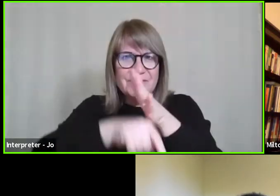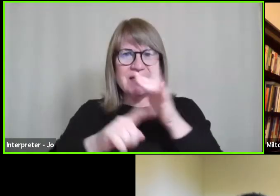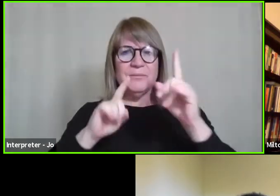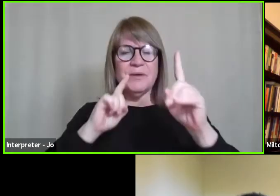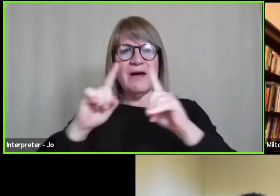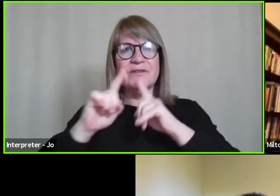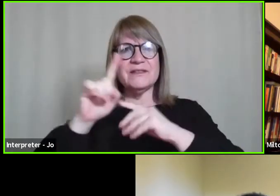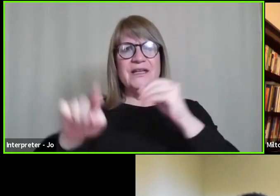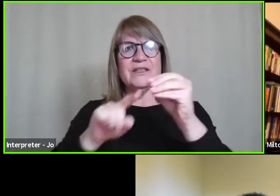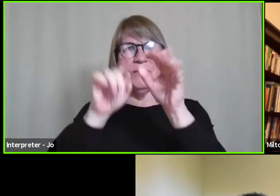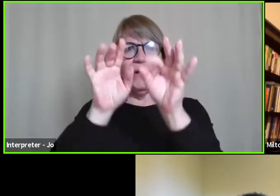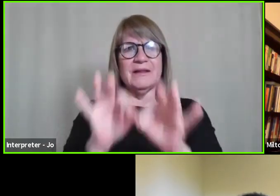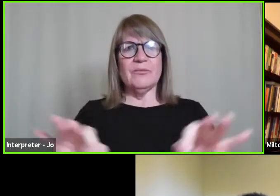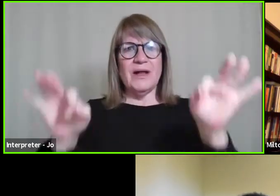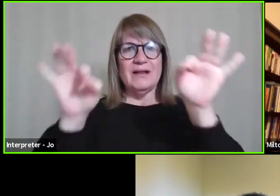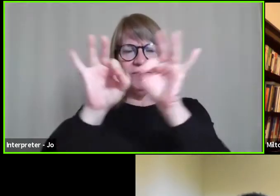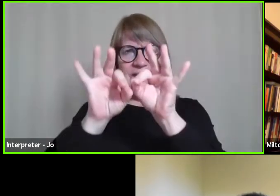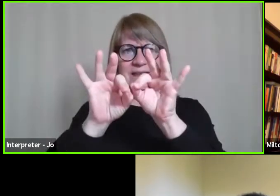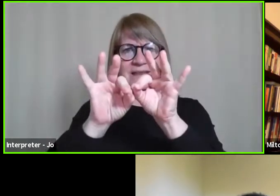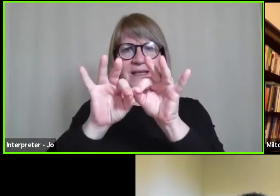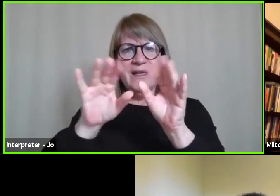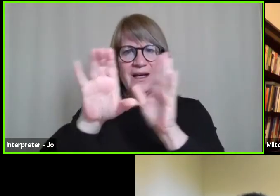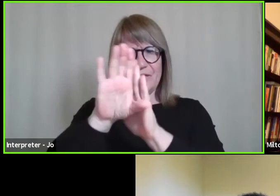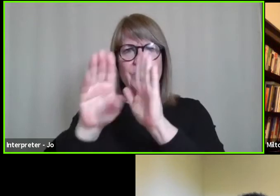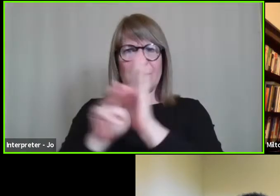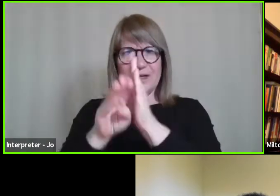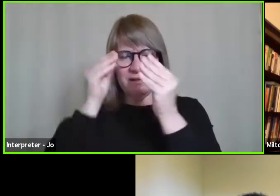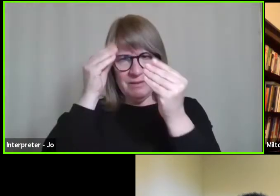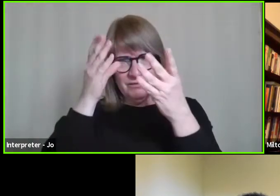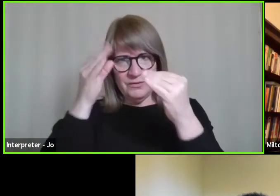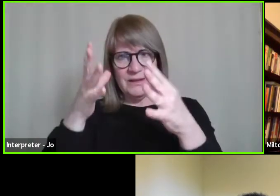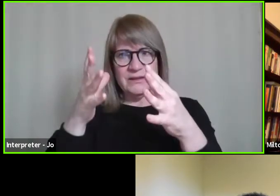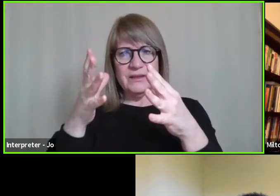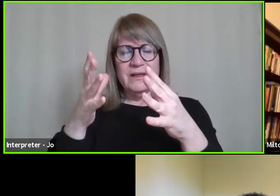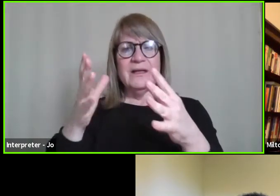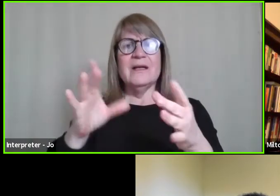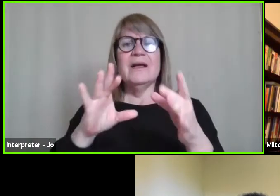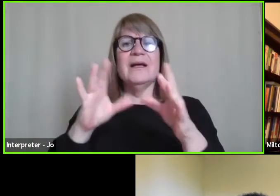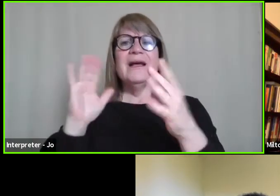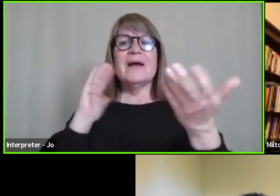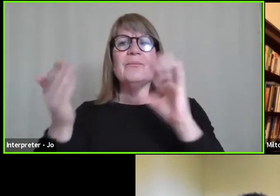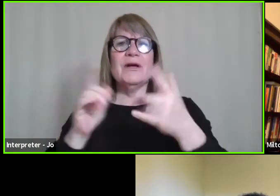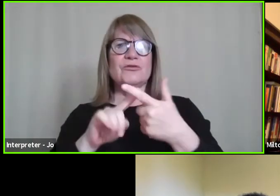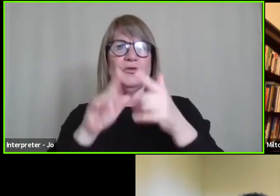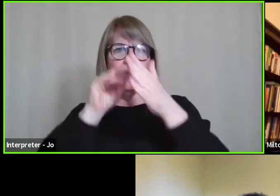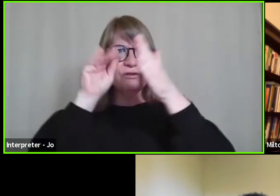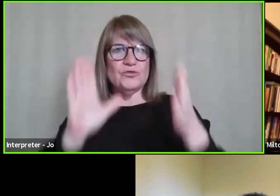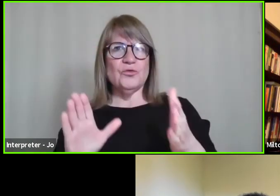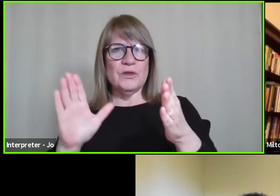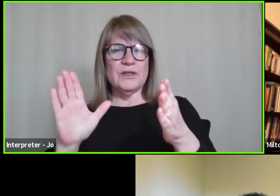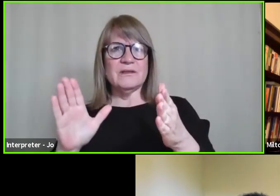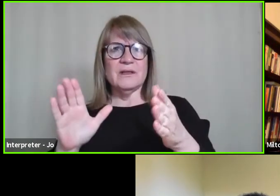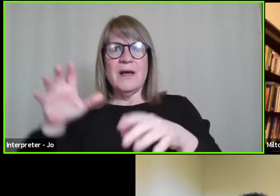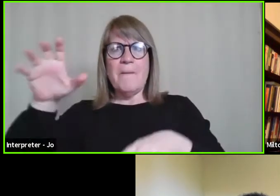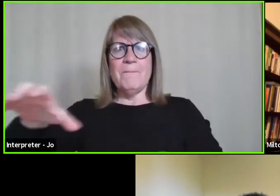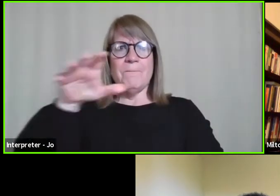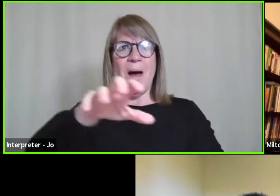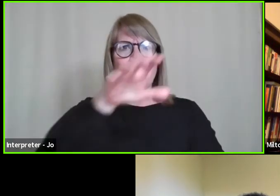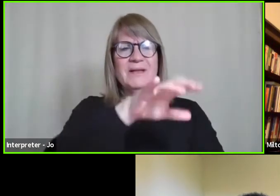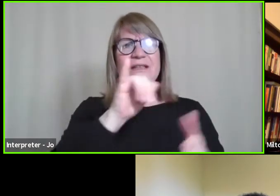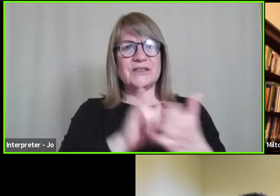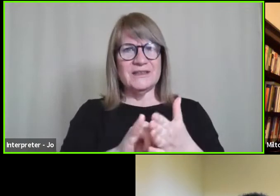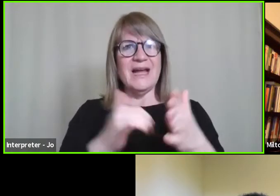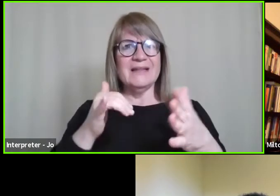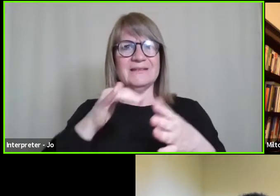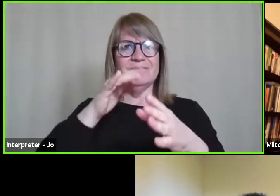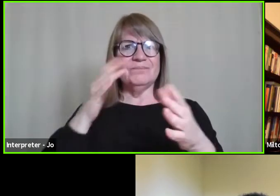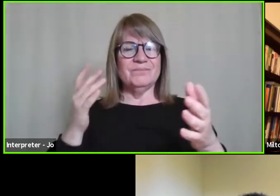relevance of the material in relationship to the students populations that they serve i would argue that this history is really important